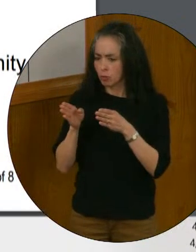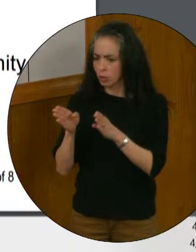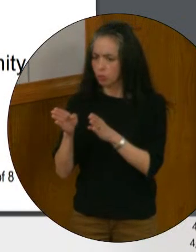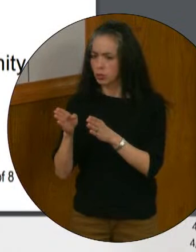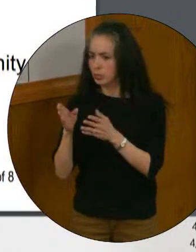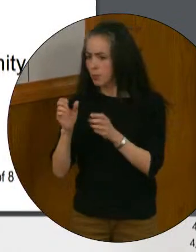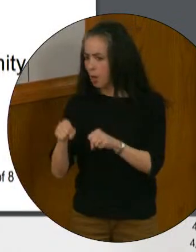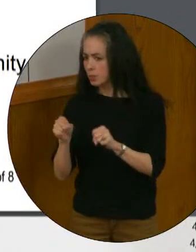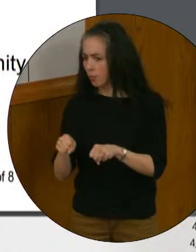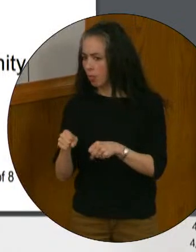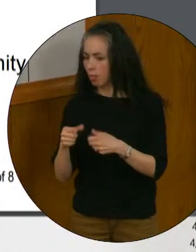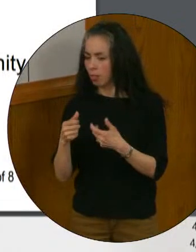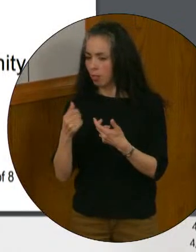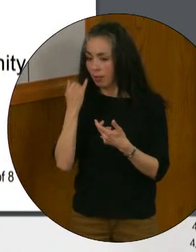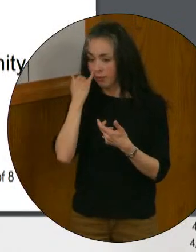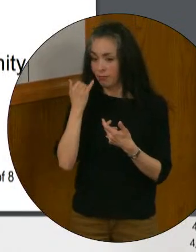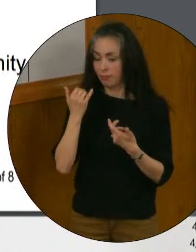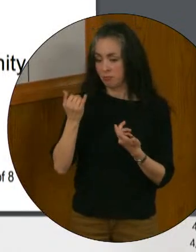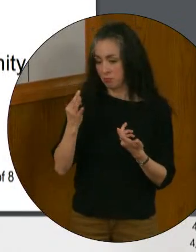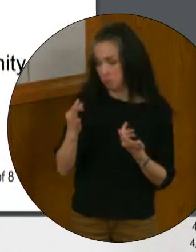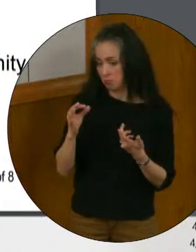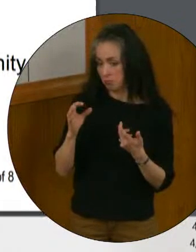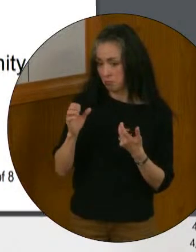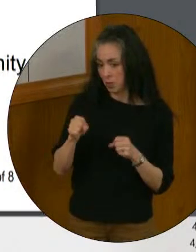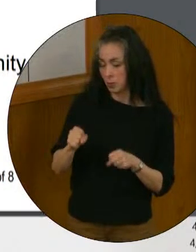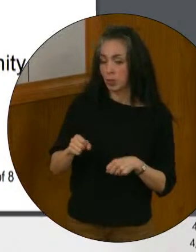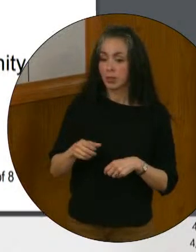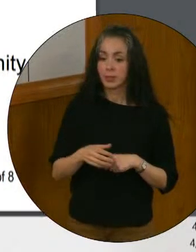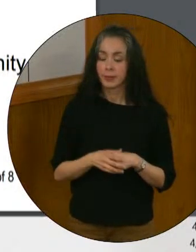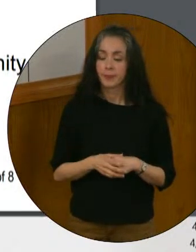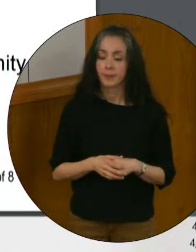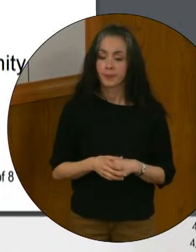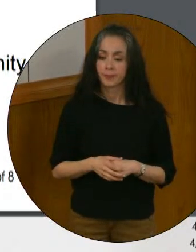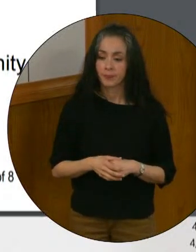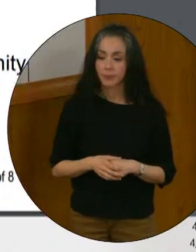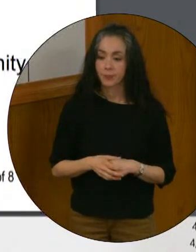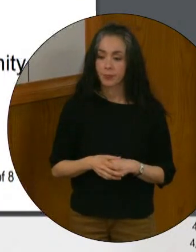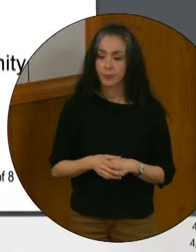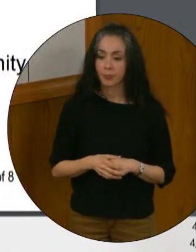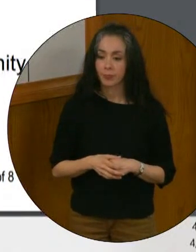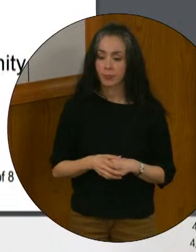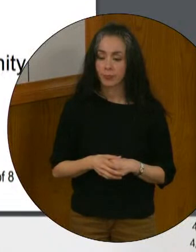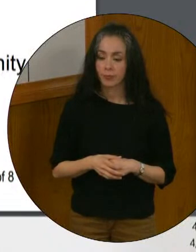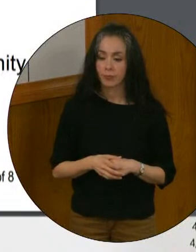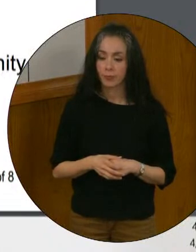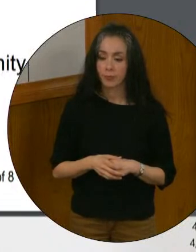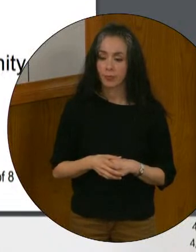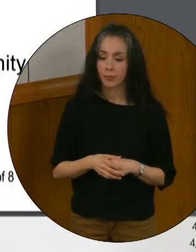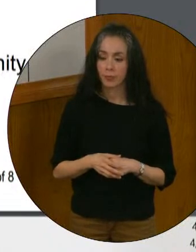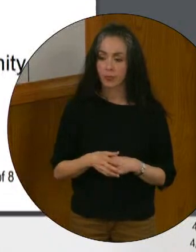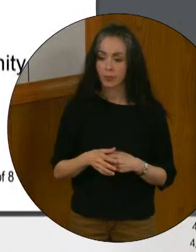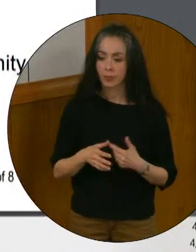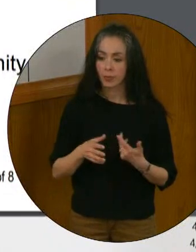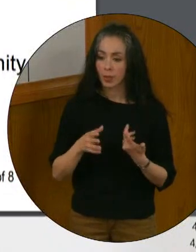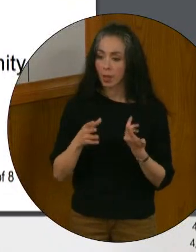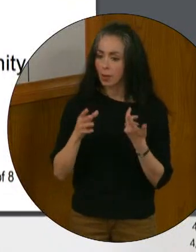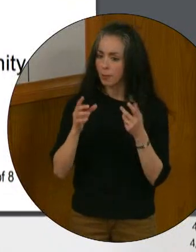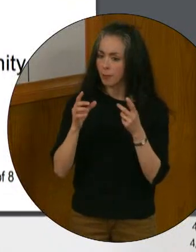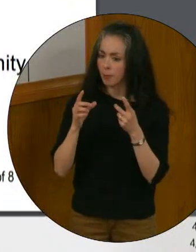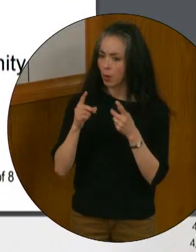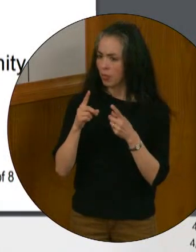any? And in all of this, broadly, you know, are there potential board or district